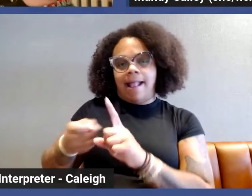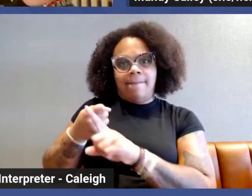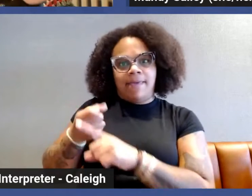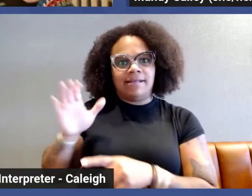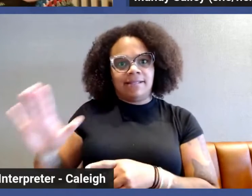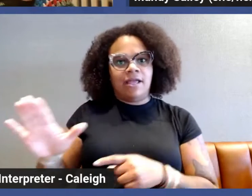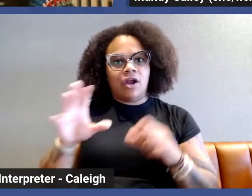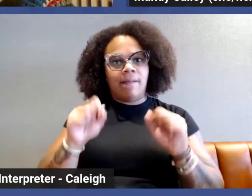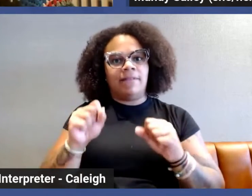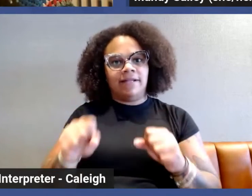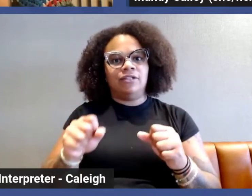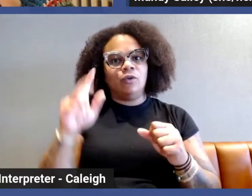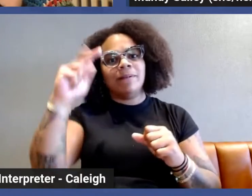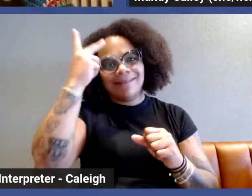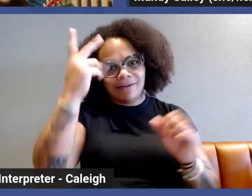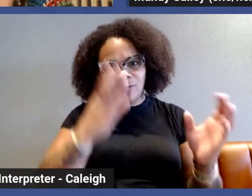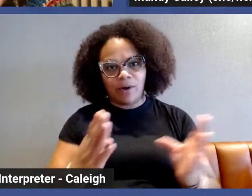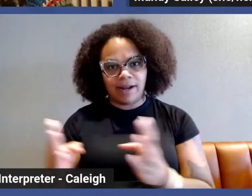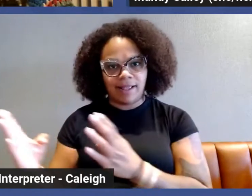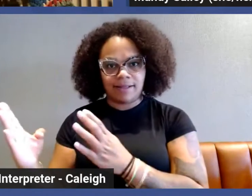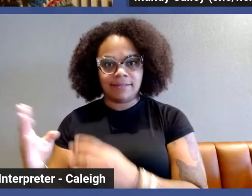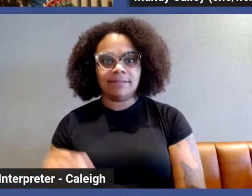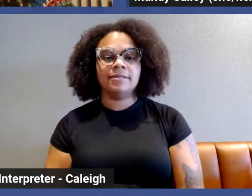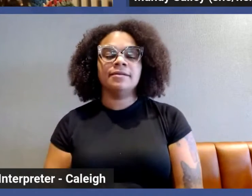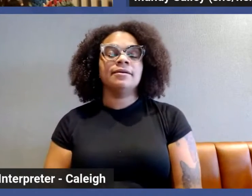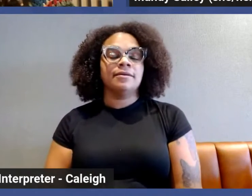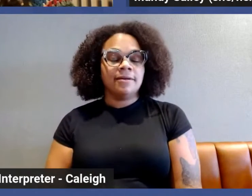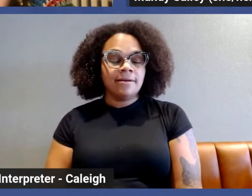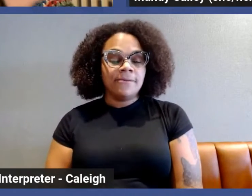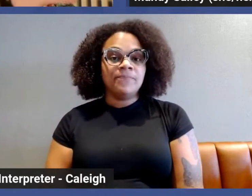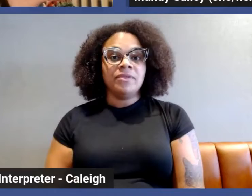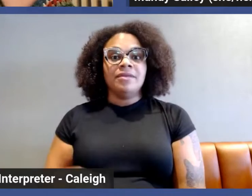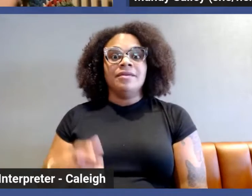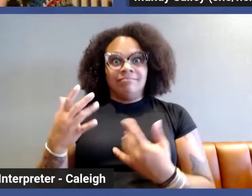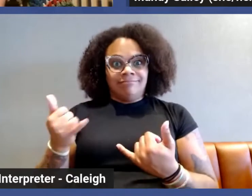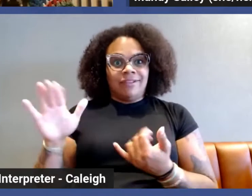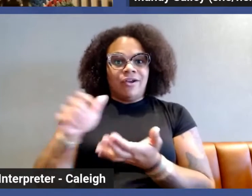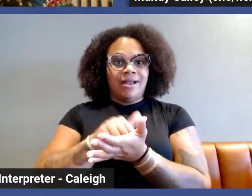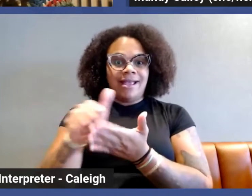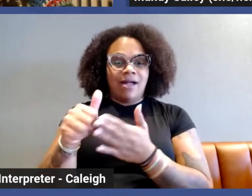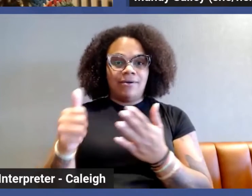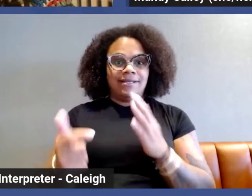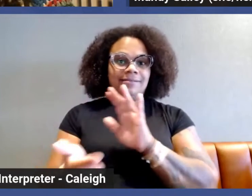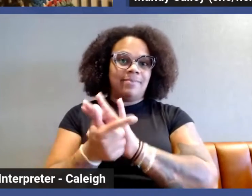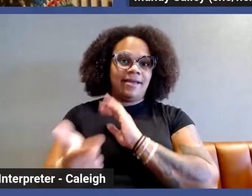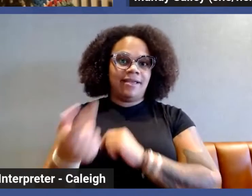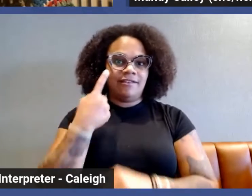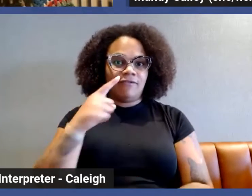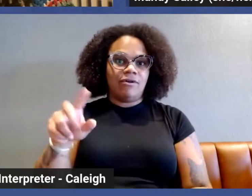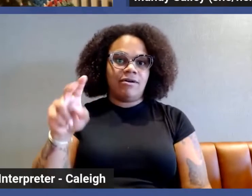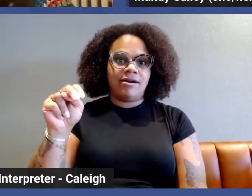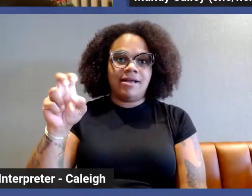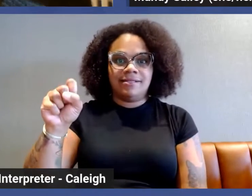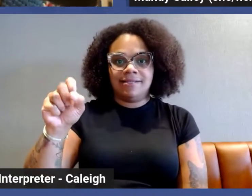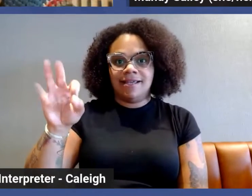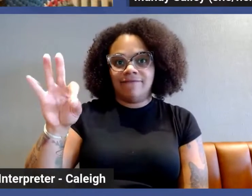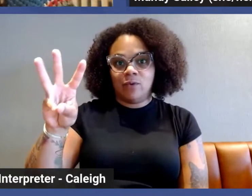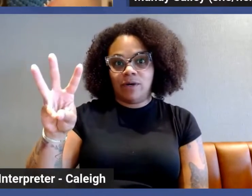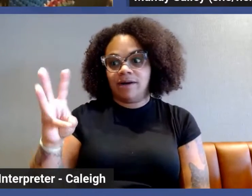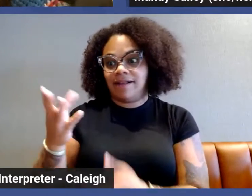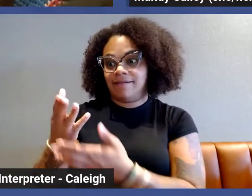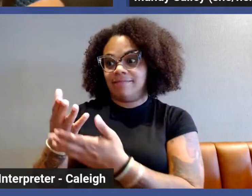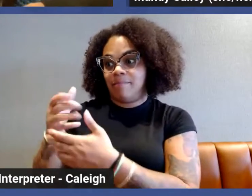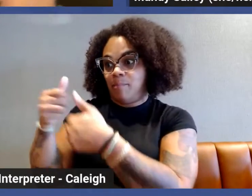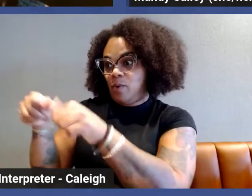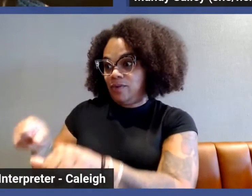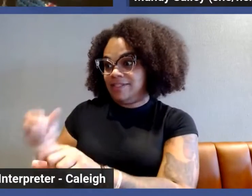on the site. That their account is getting banned for a not safe for work thing they did here, and they're